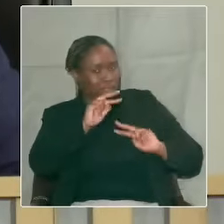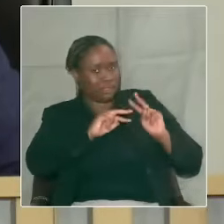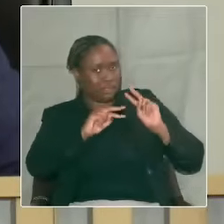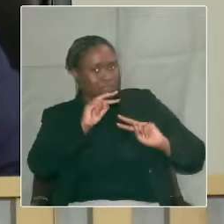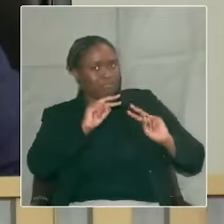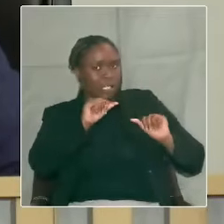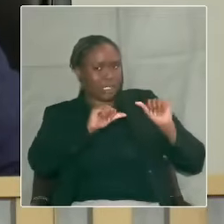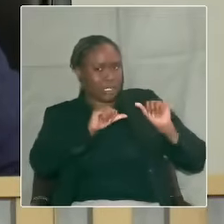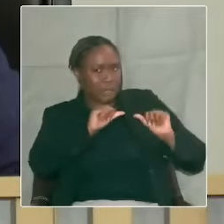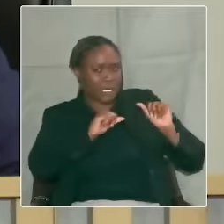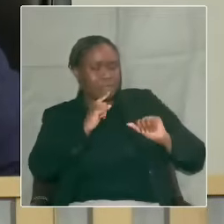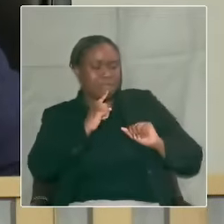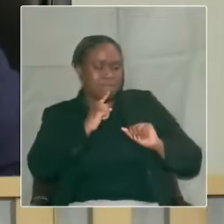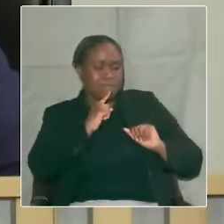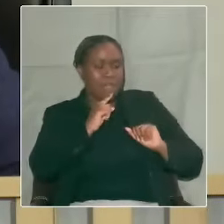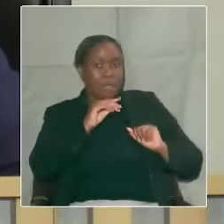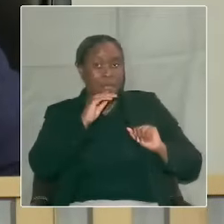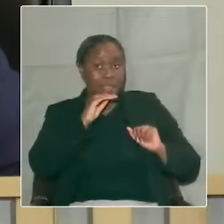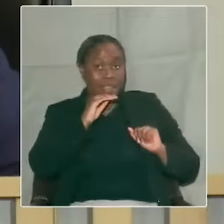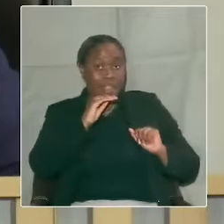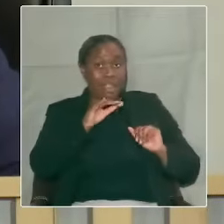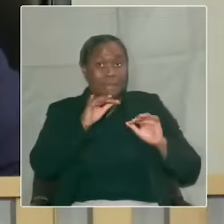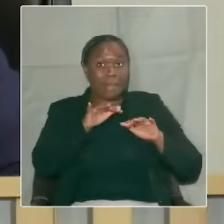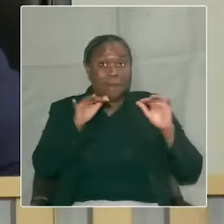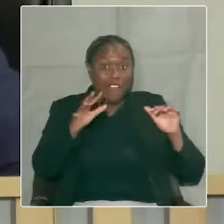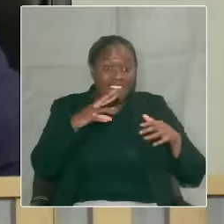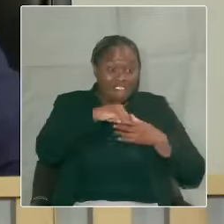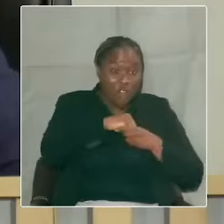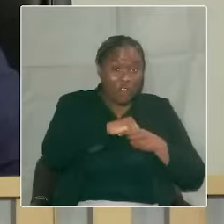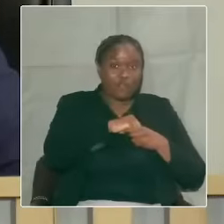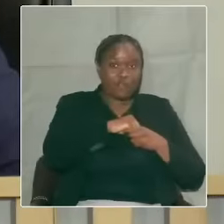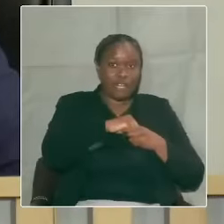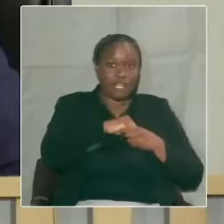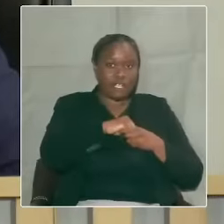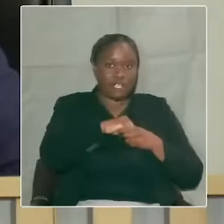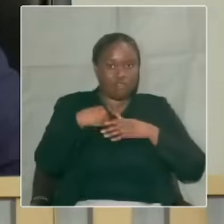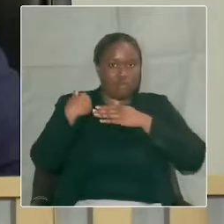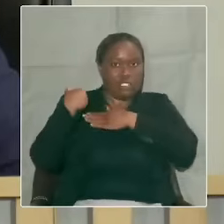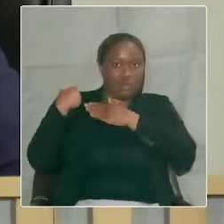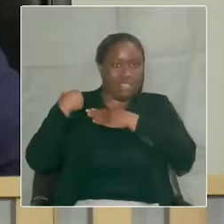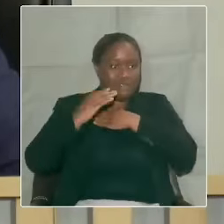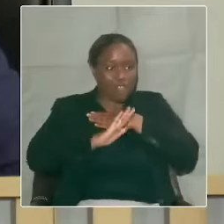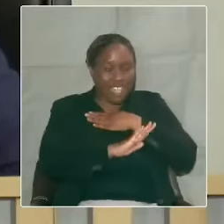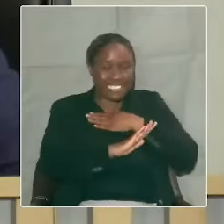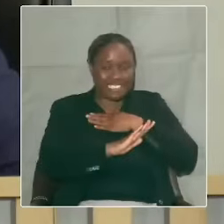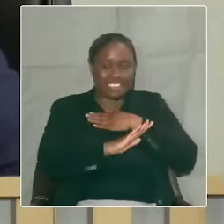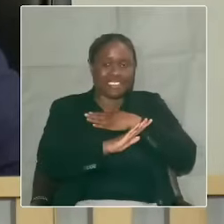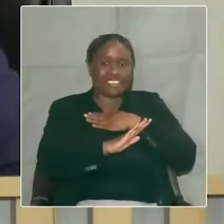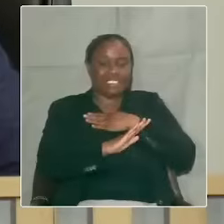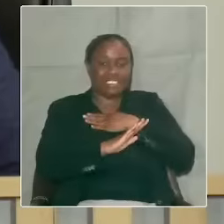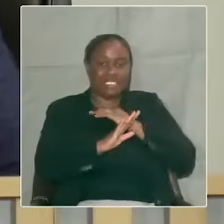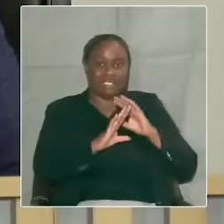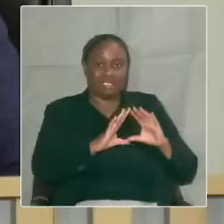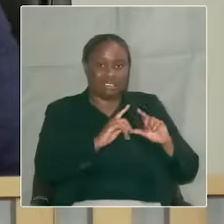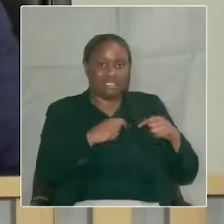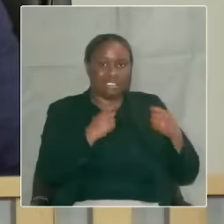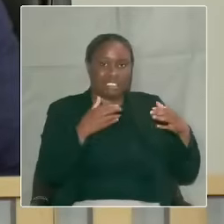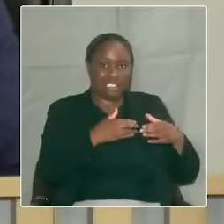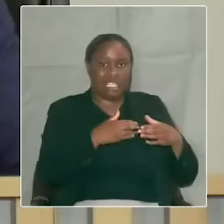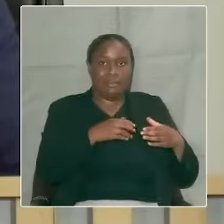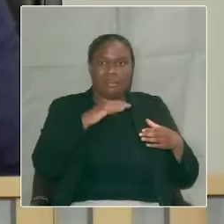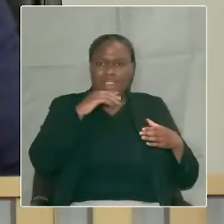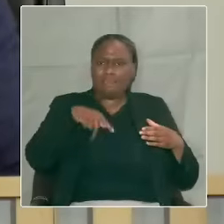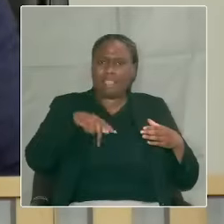talk to people that are dealing with the matter at hand. In this case is the